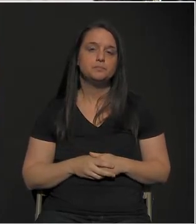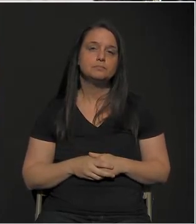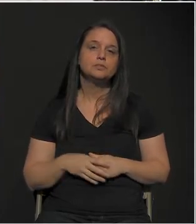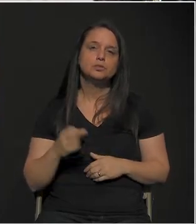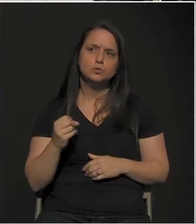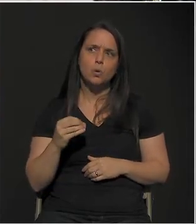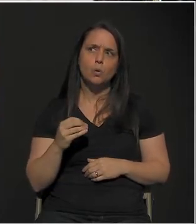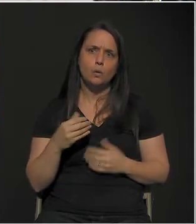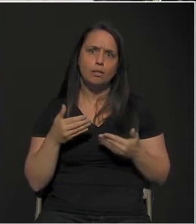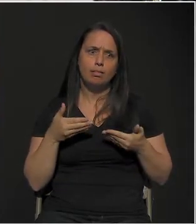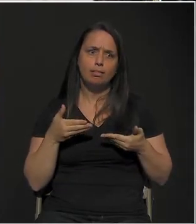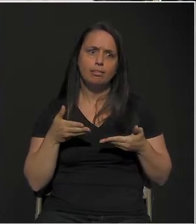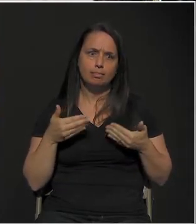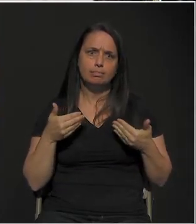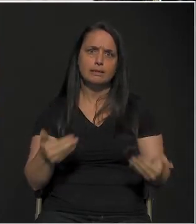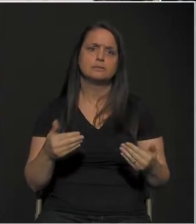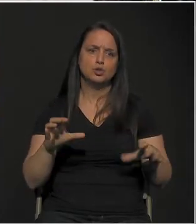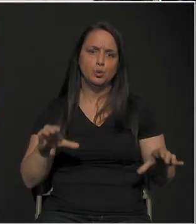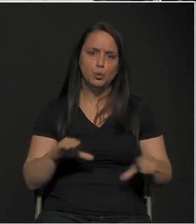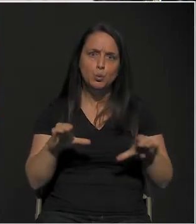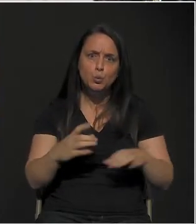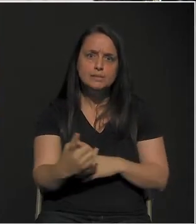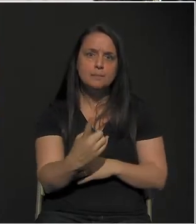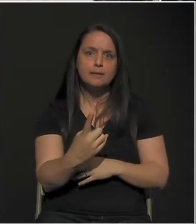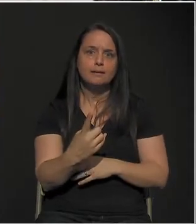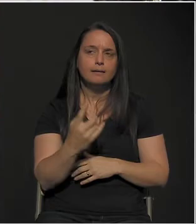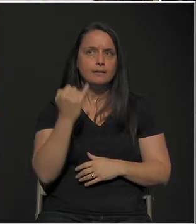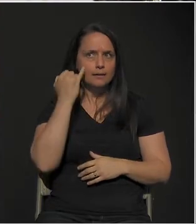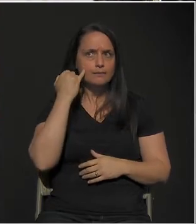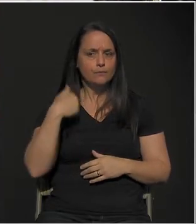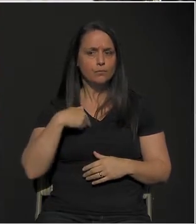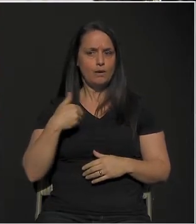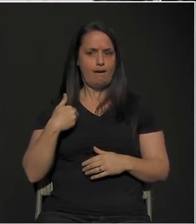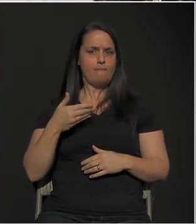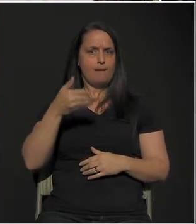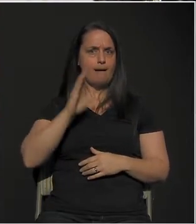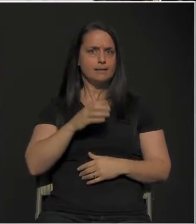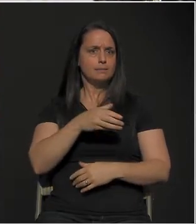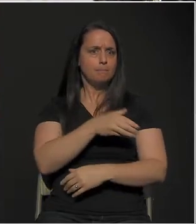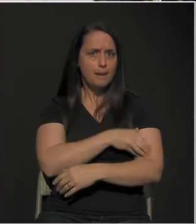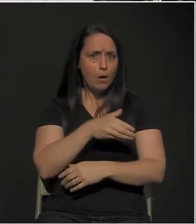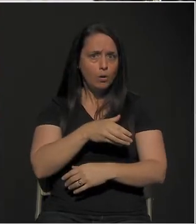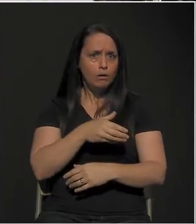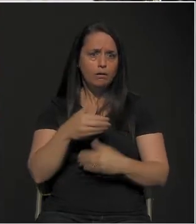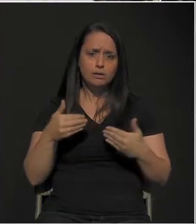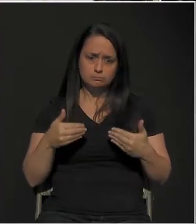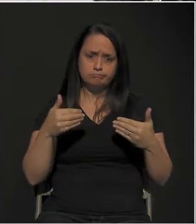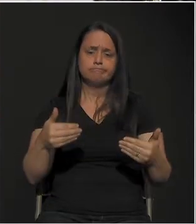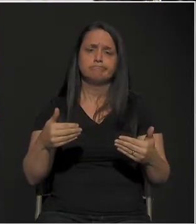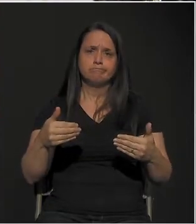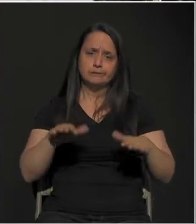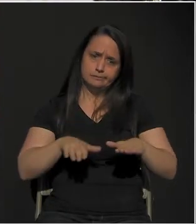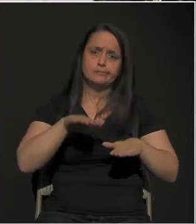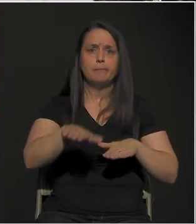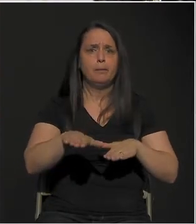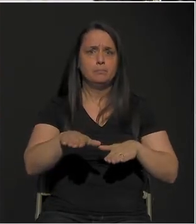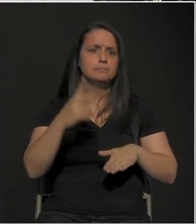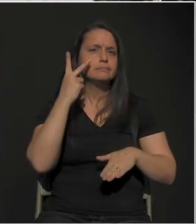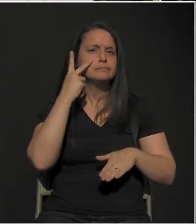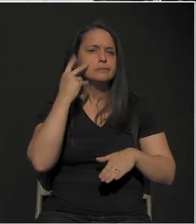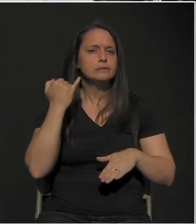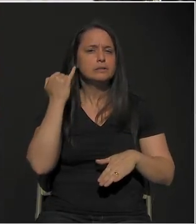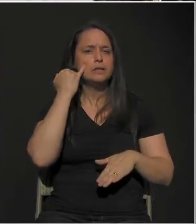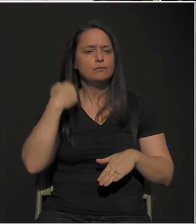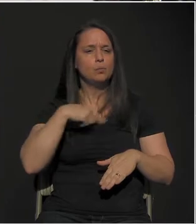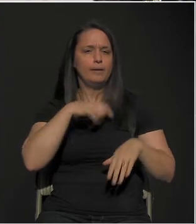So let's do something. If we have the power of God in us, let's step up to the line and see if we can break too. If we have